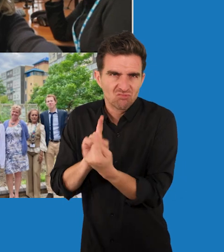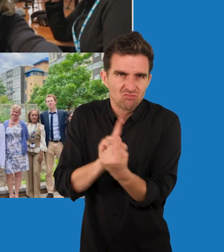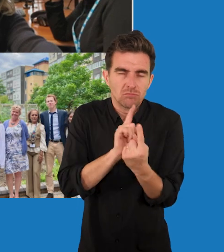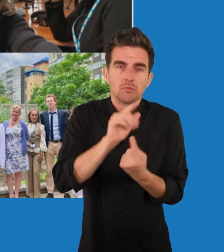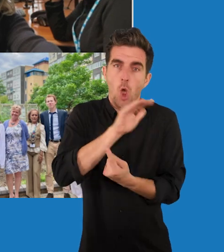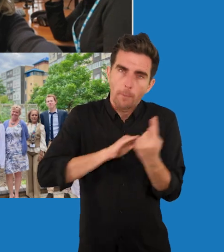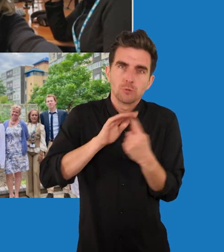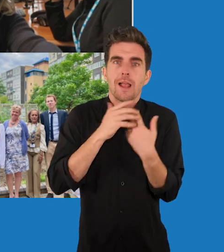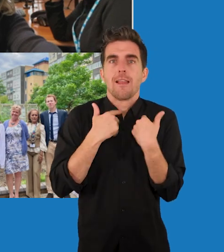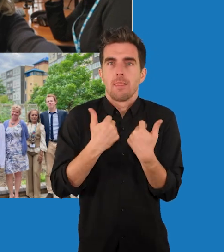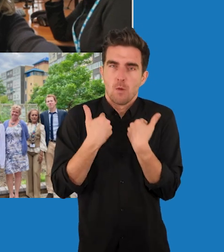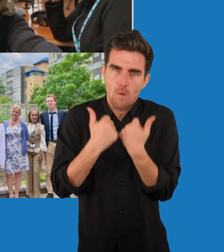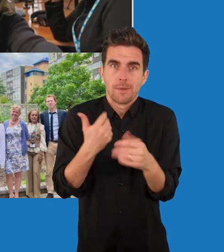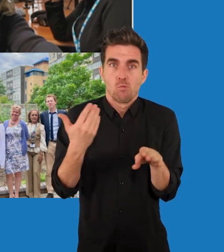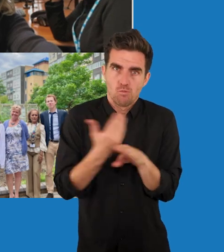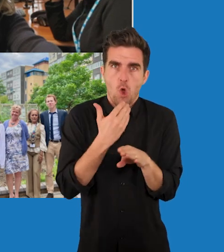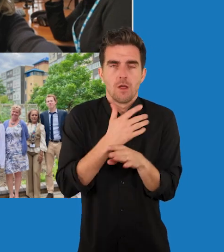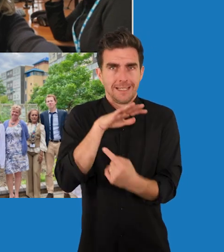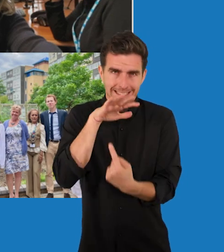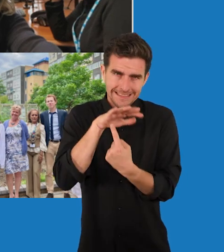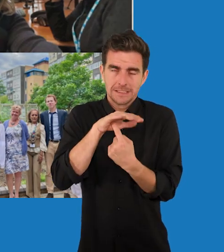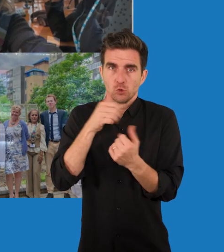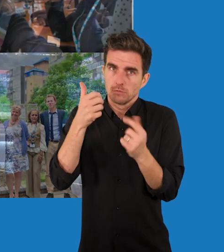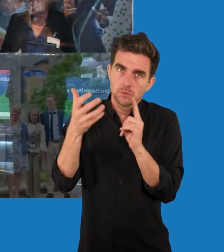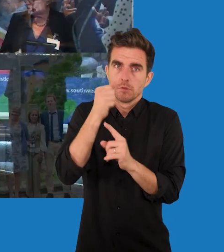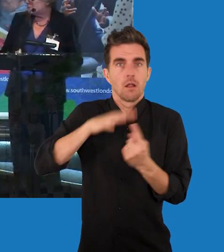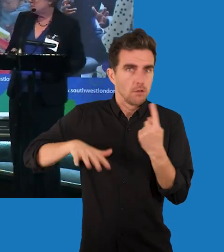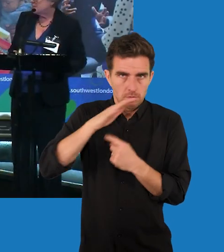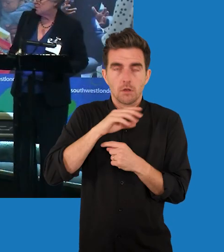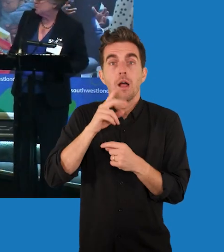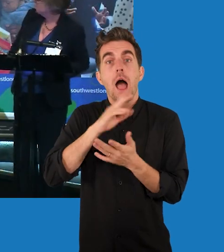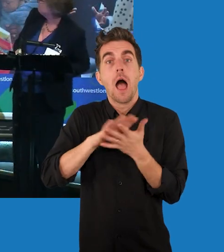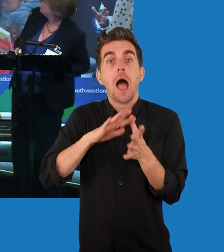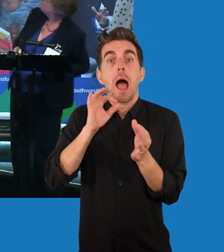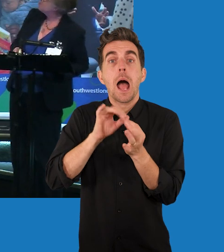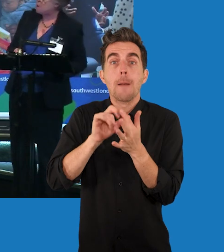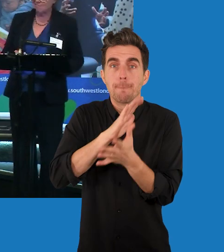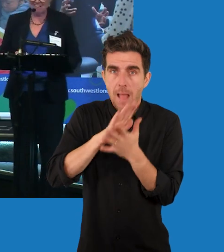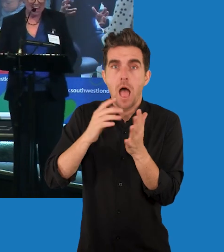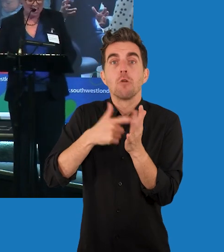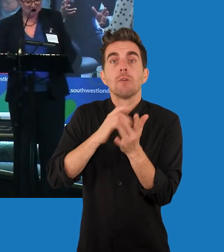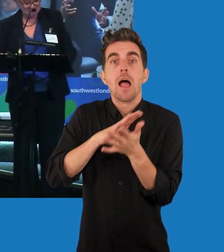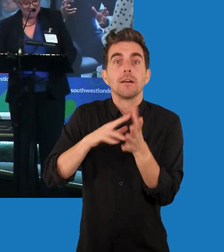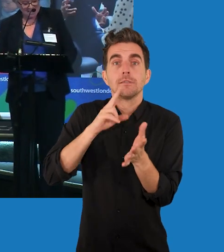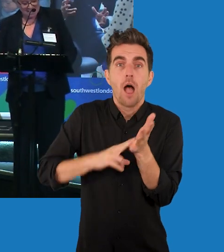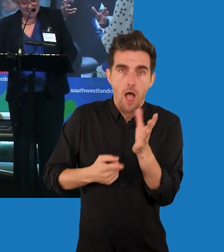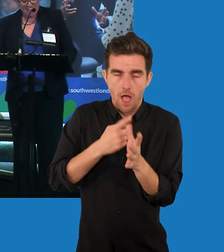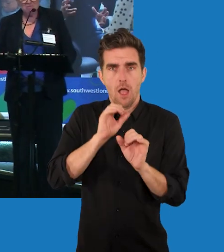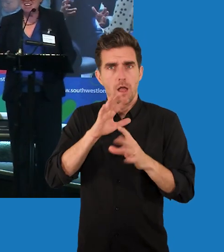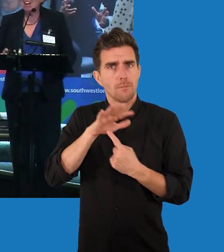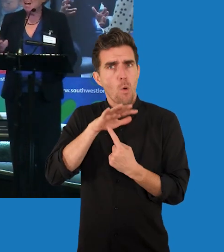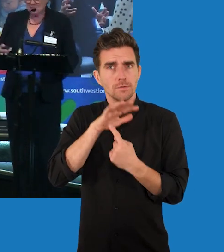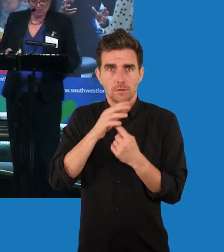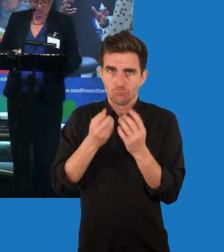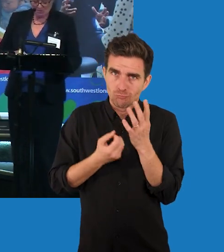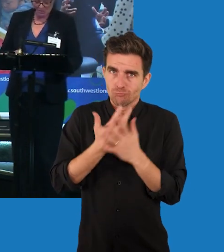approachable community health and wellbeing workers was essential to the success of the project. And you can see Habiba and Rihanna in the background there. They've